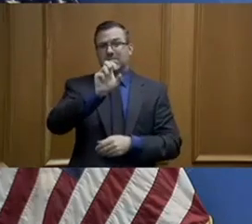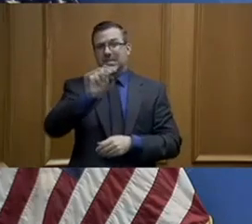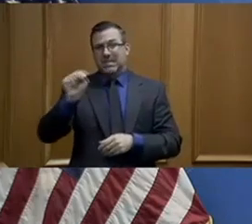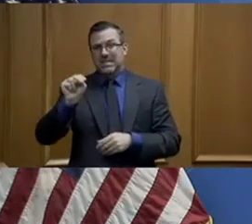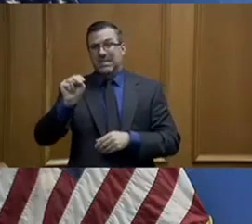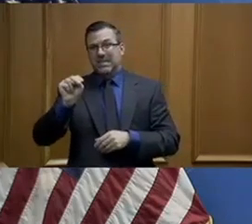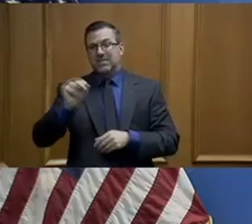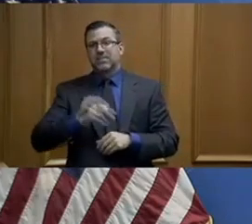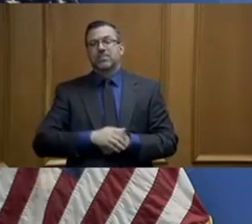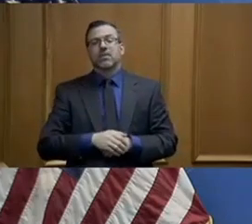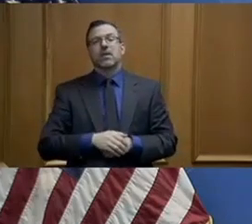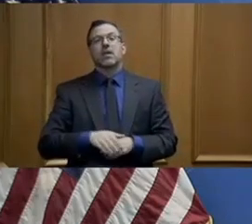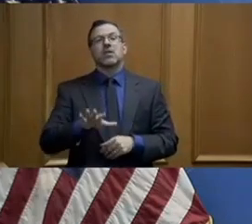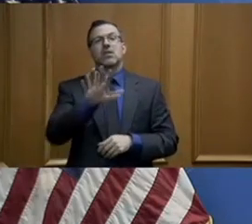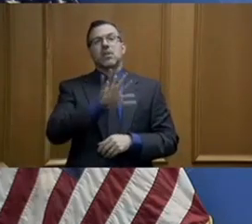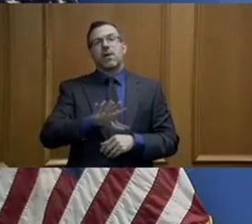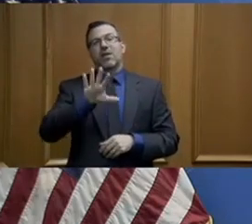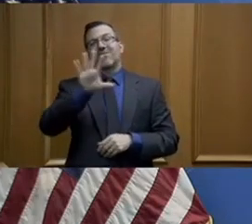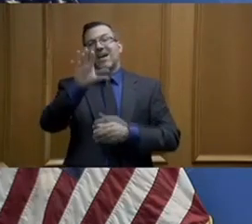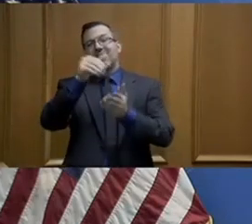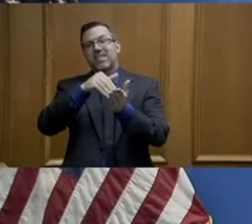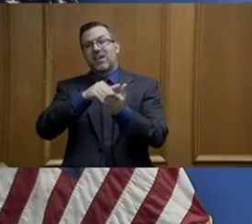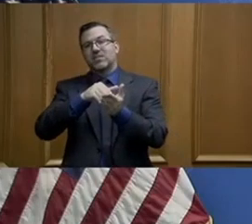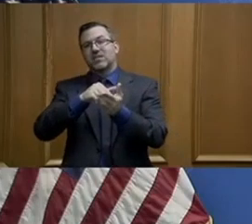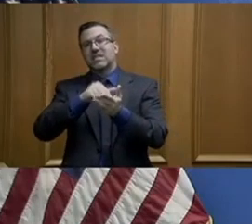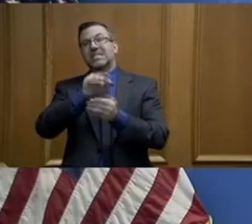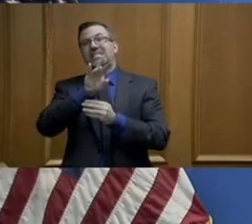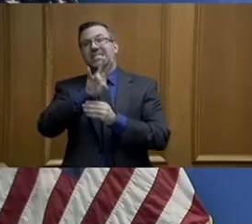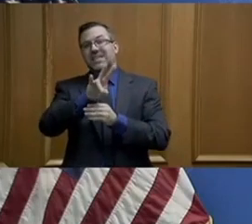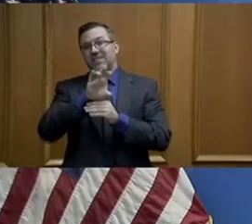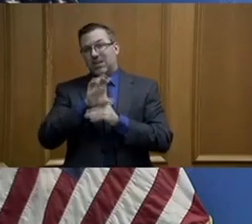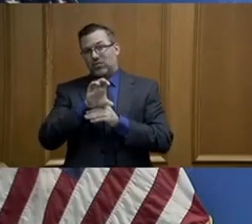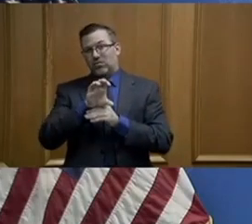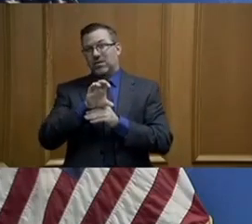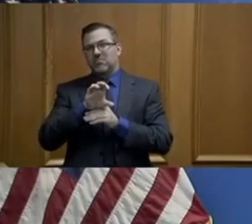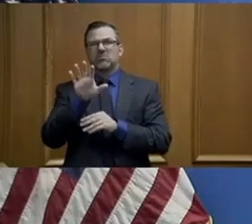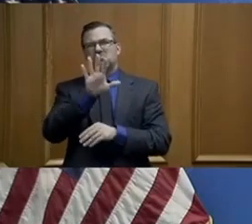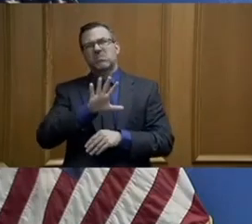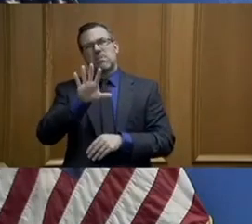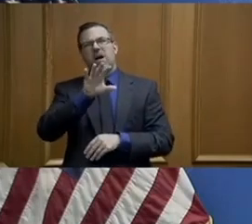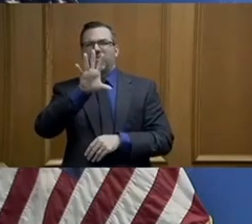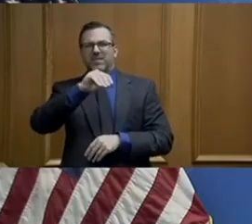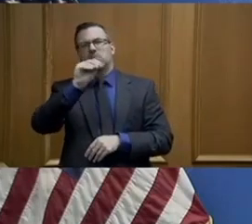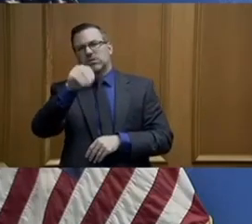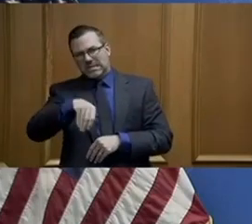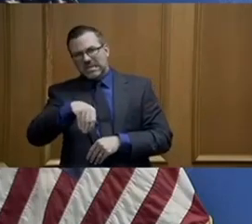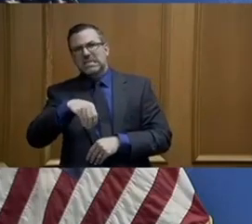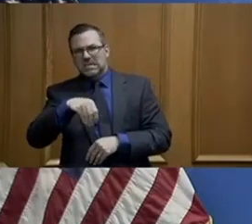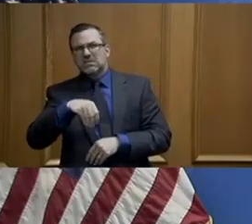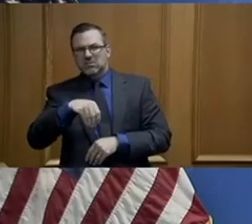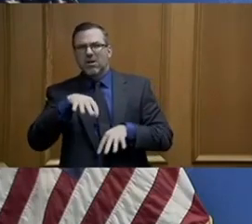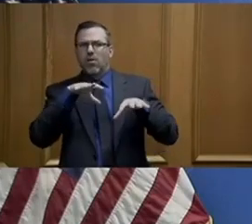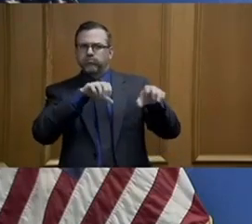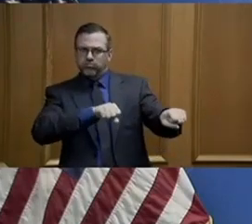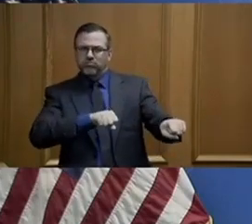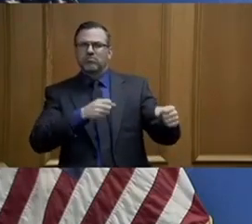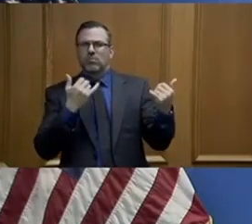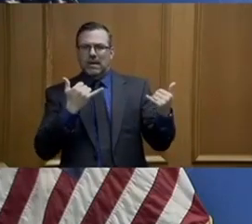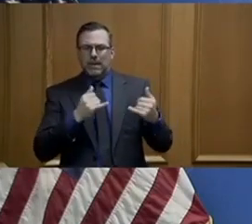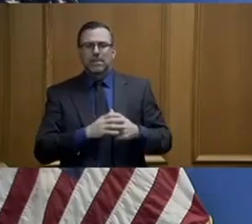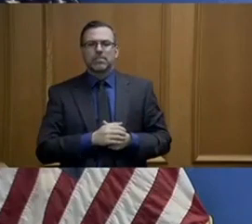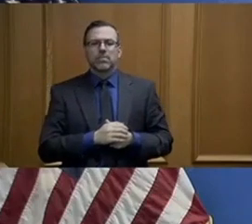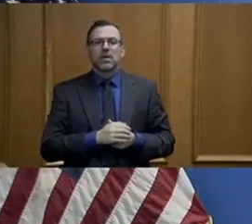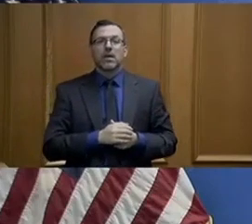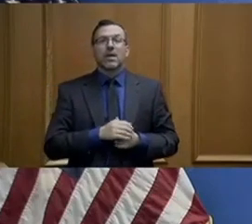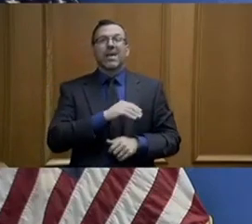About 5,700 of those beds are occupied, so about half are being occupied at the moment. They all have a